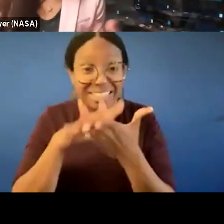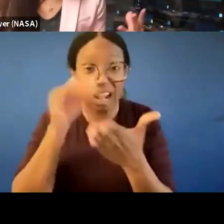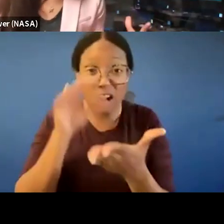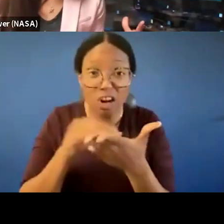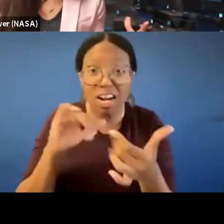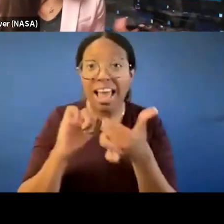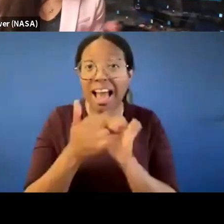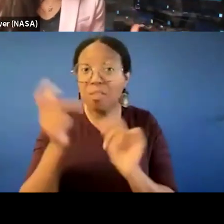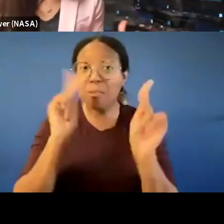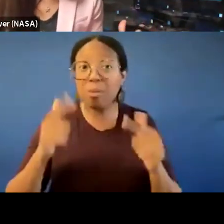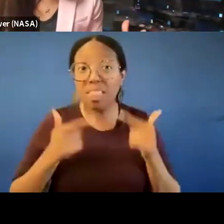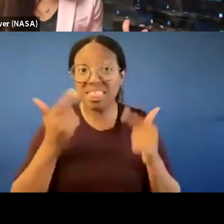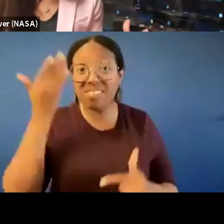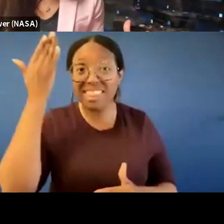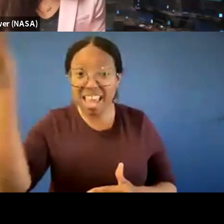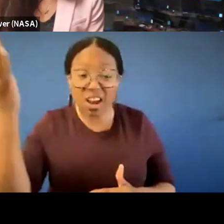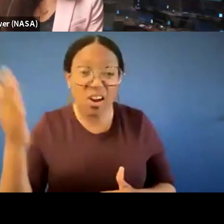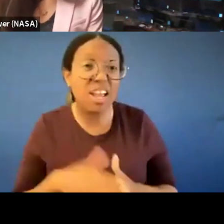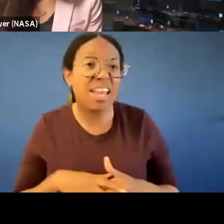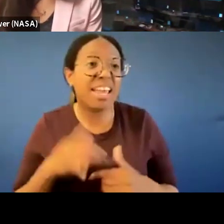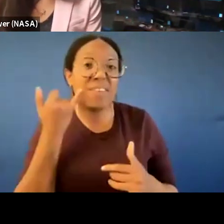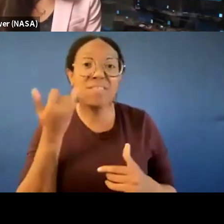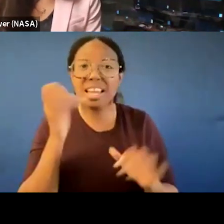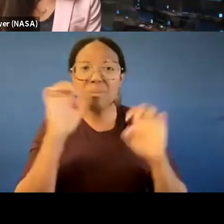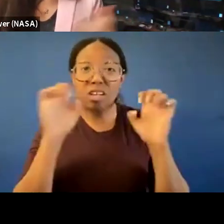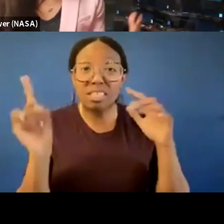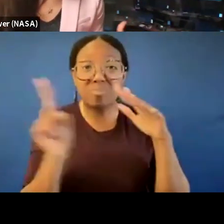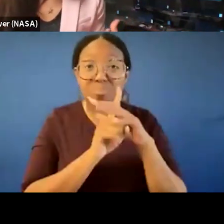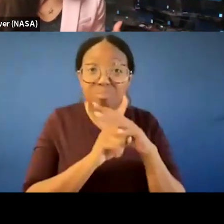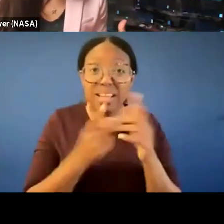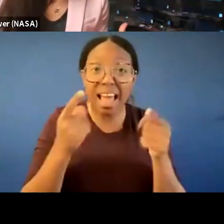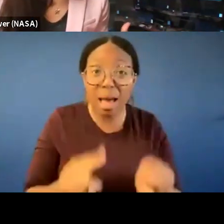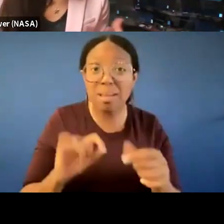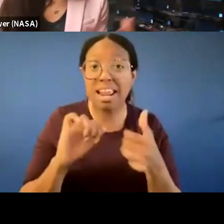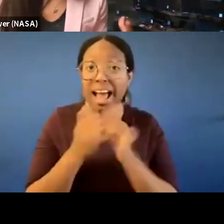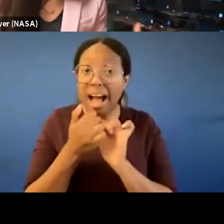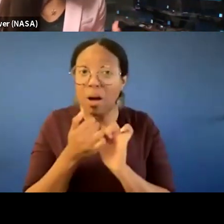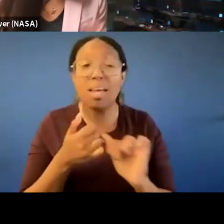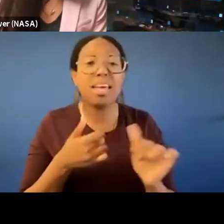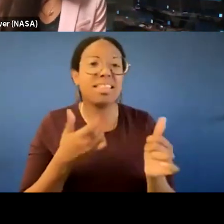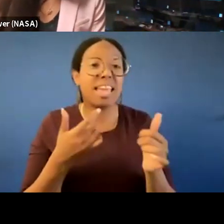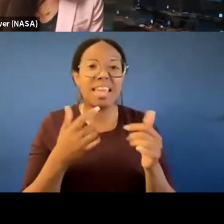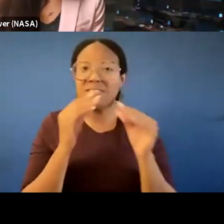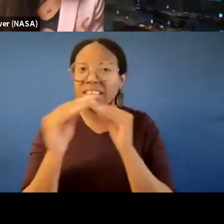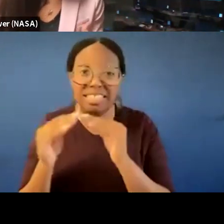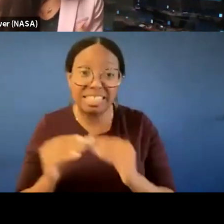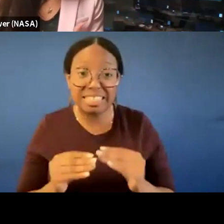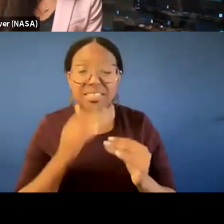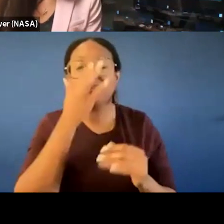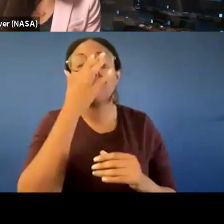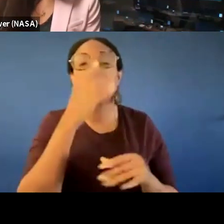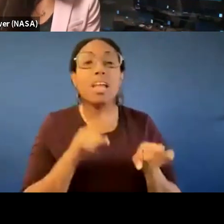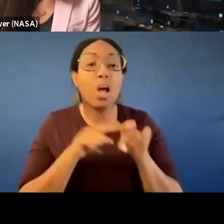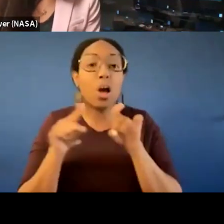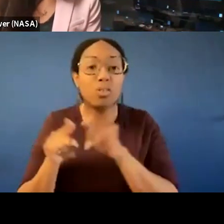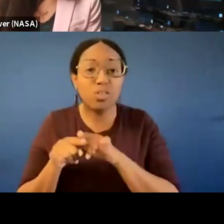just learn a little bit more about the various systems. The other thing that's really exciting, and this is really applicable to the younger generation, so the younger students